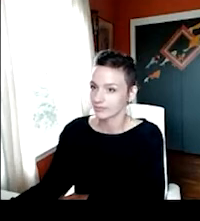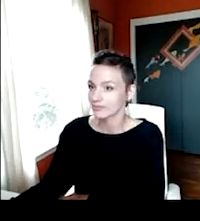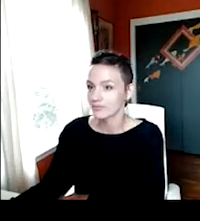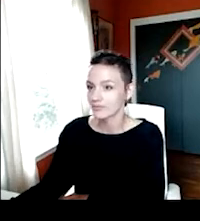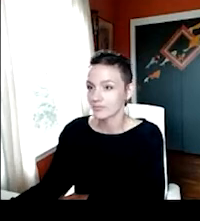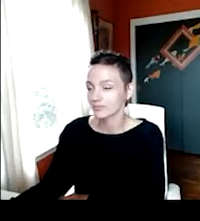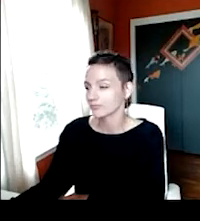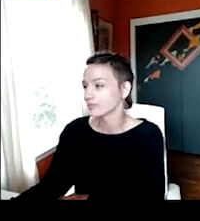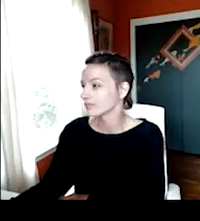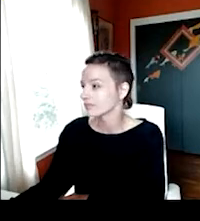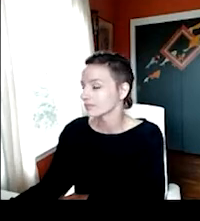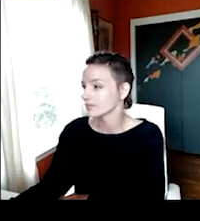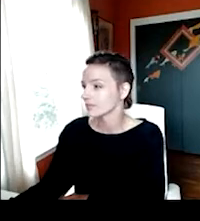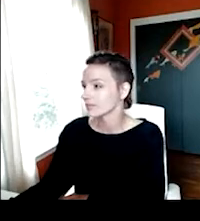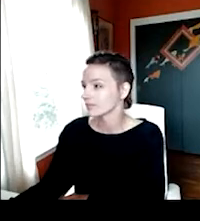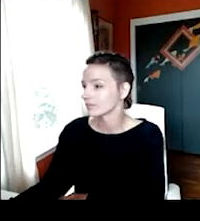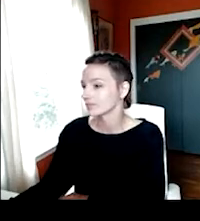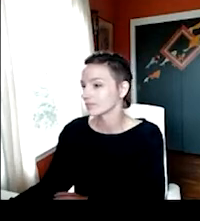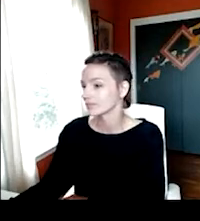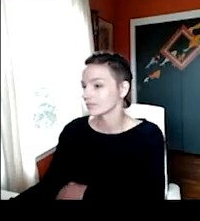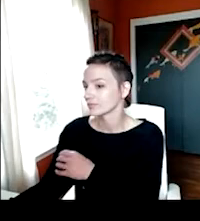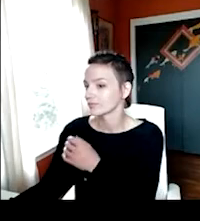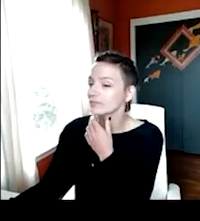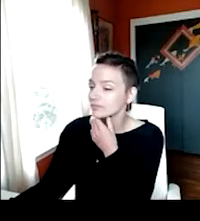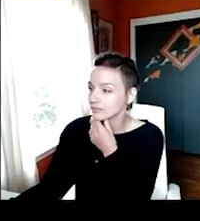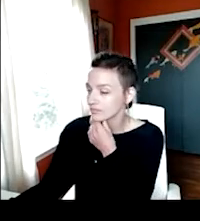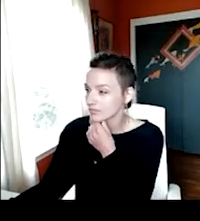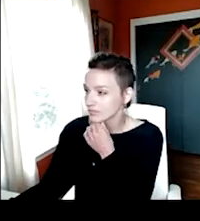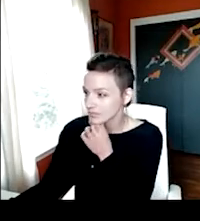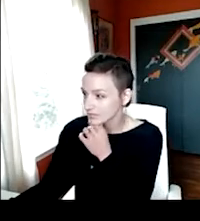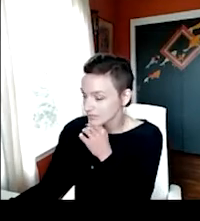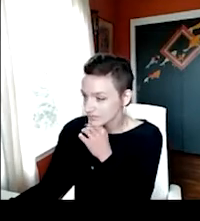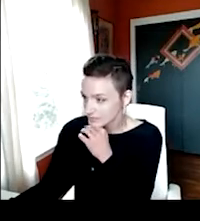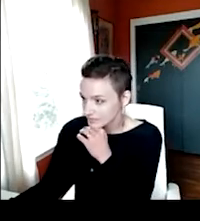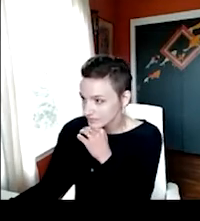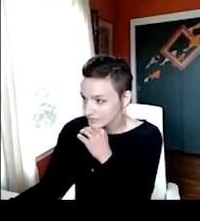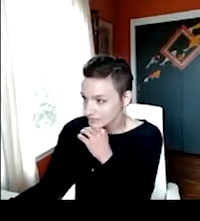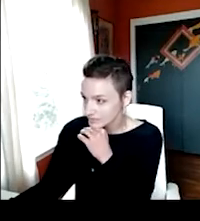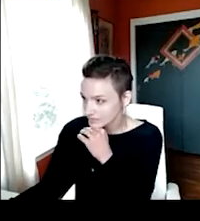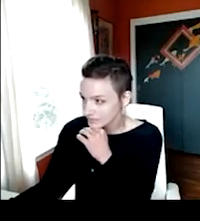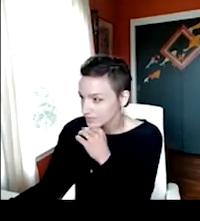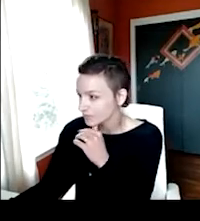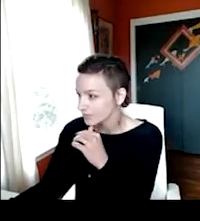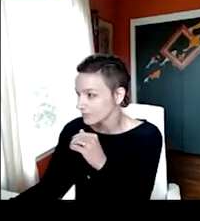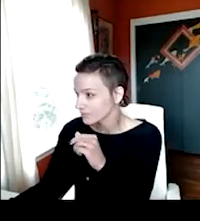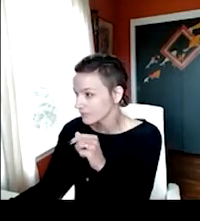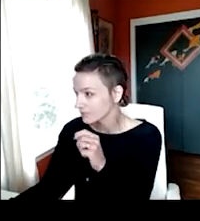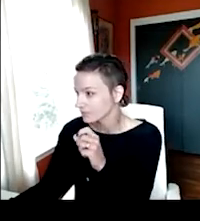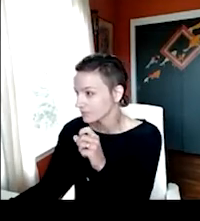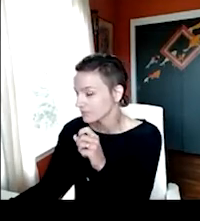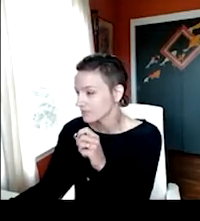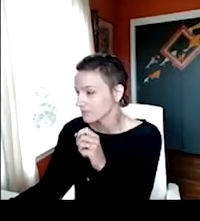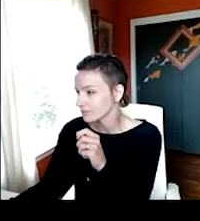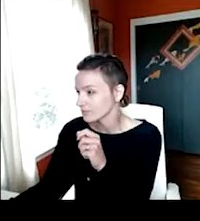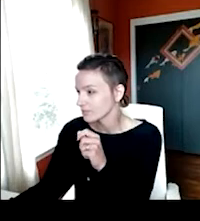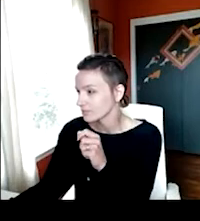feel free to send out an email to us. It's still in a very much prototype stage, but we would love to actually let you try and pilot